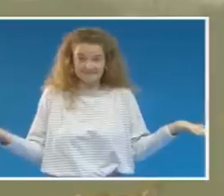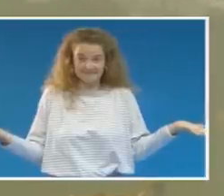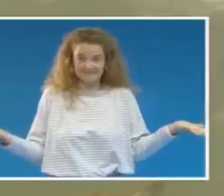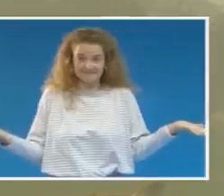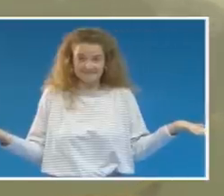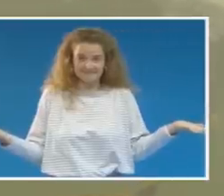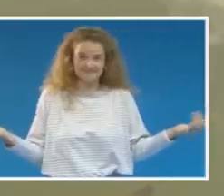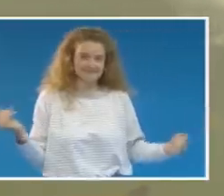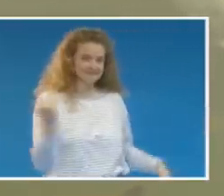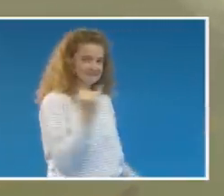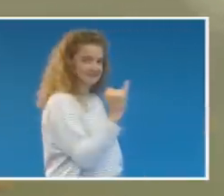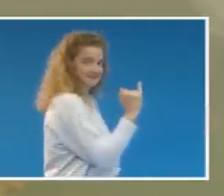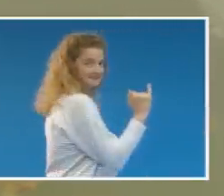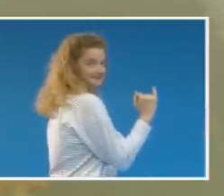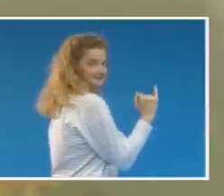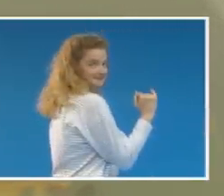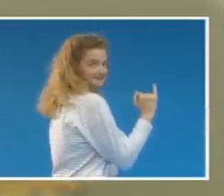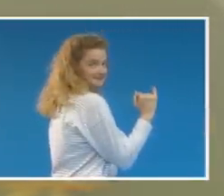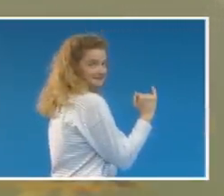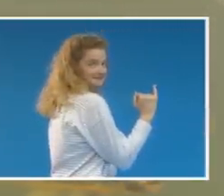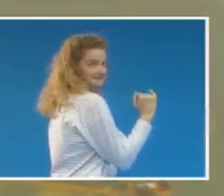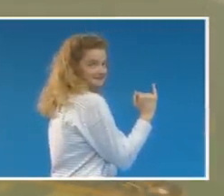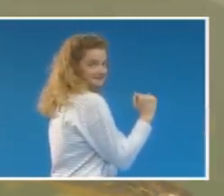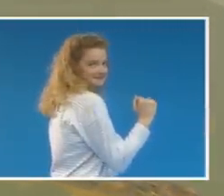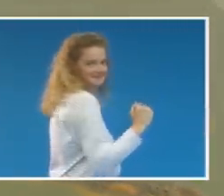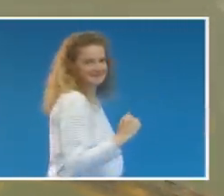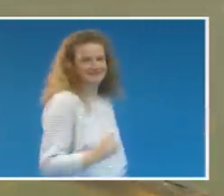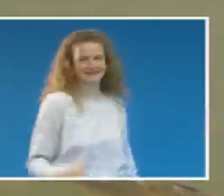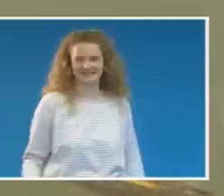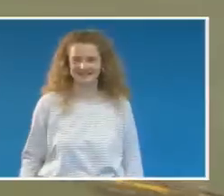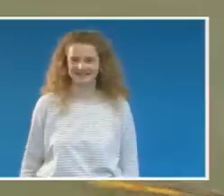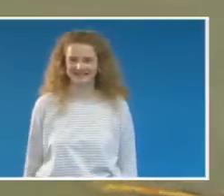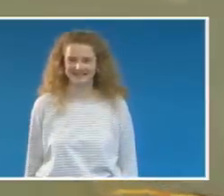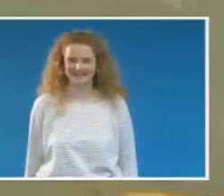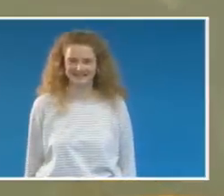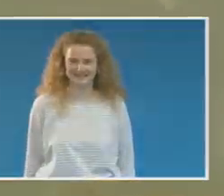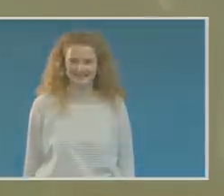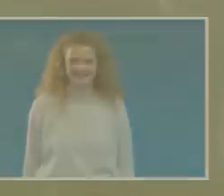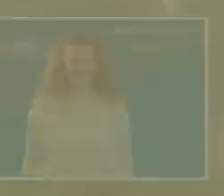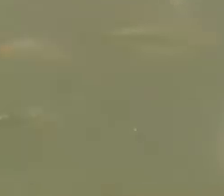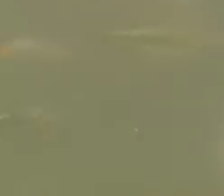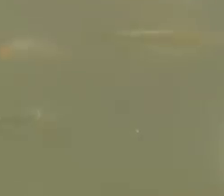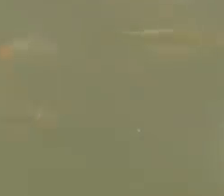Which finger did he bite? This little finger on the right.